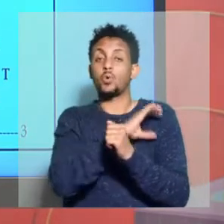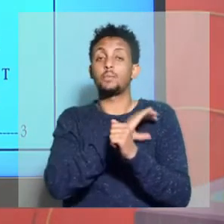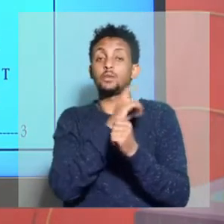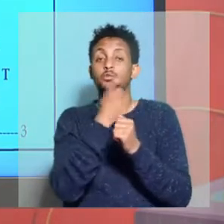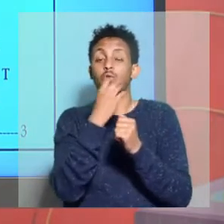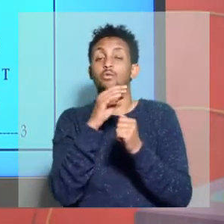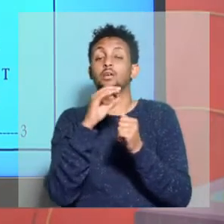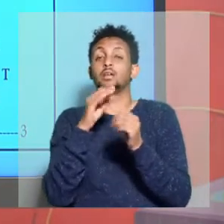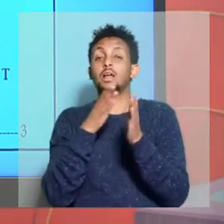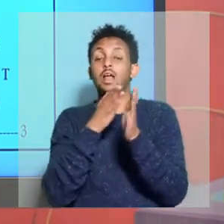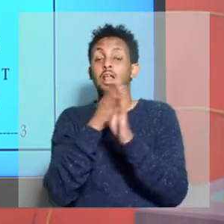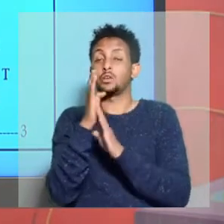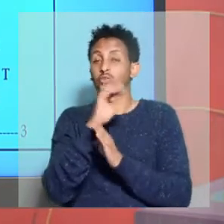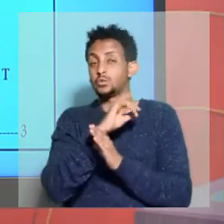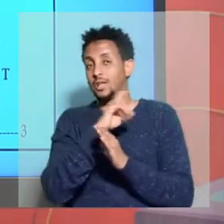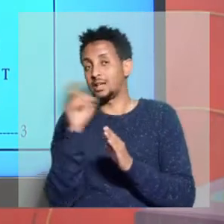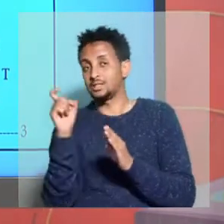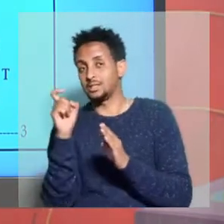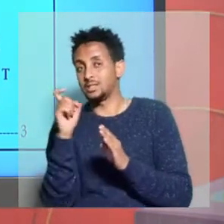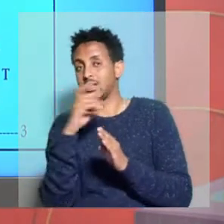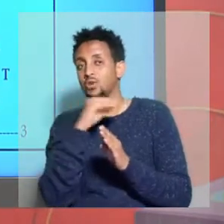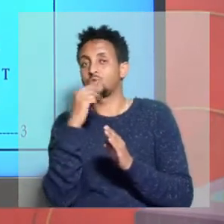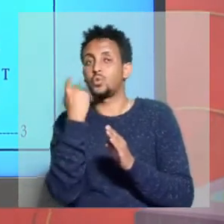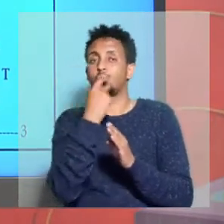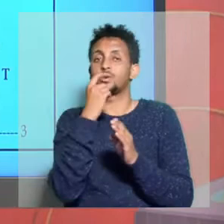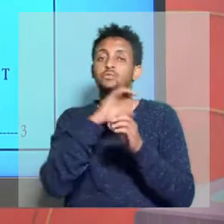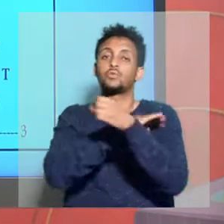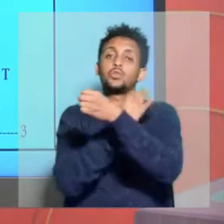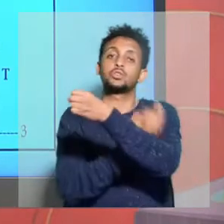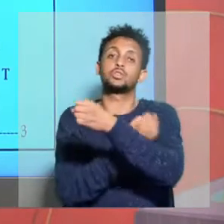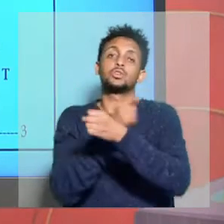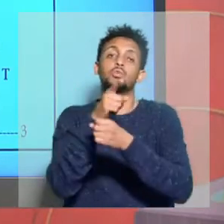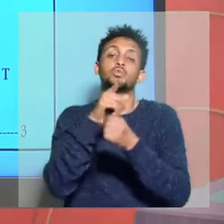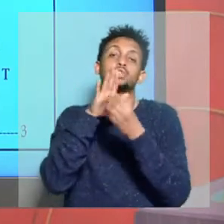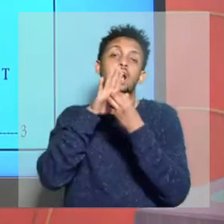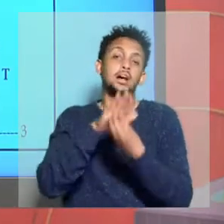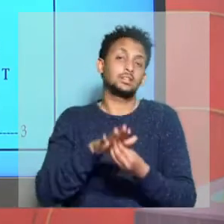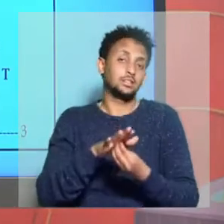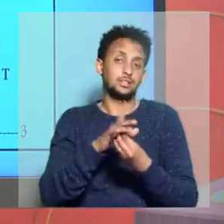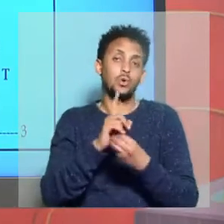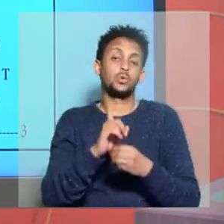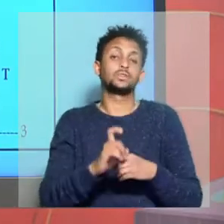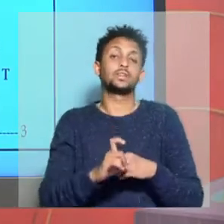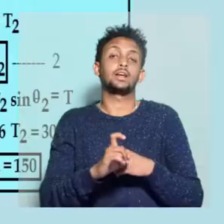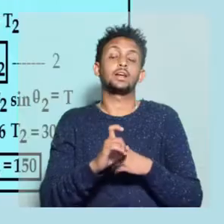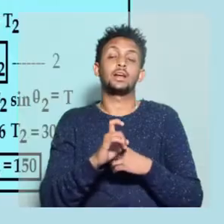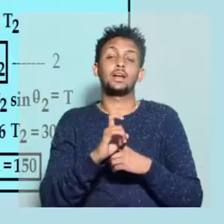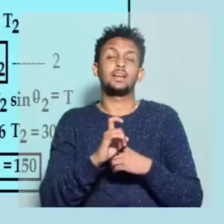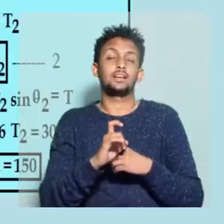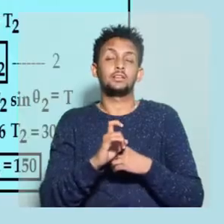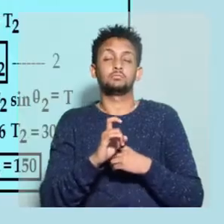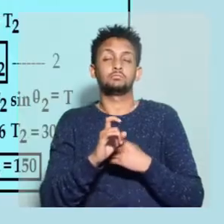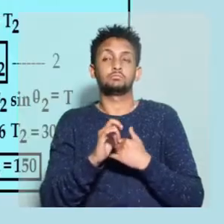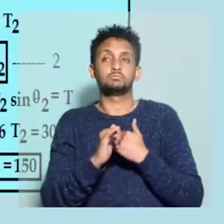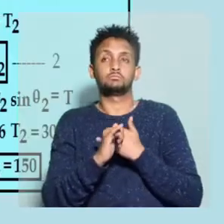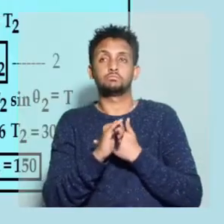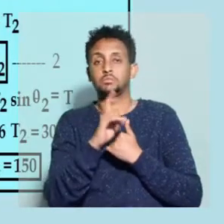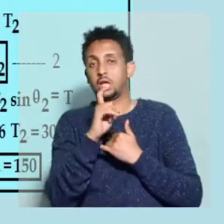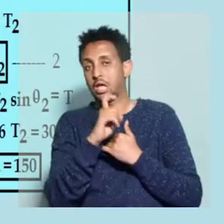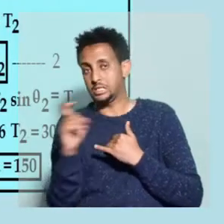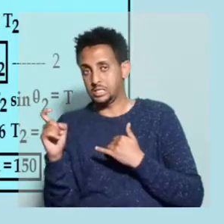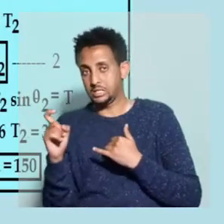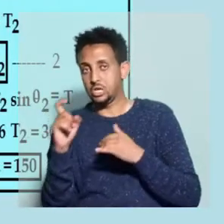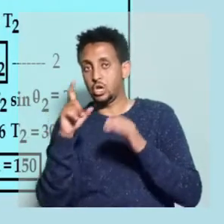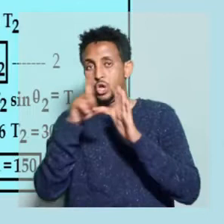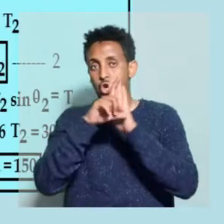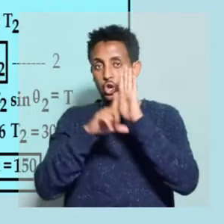which are acting along the axis, and you have only force components which are acting along the x-axis. The first law